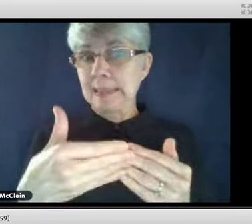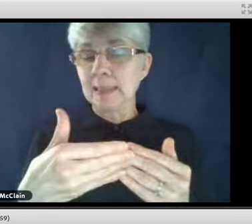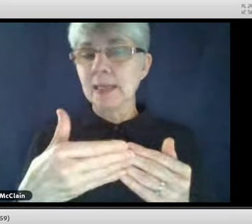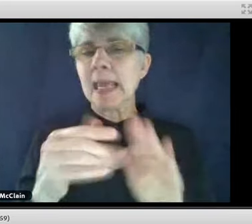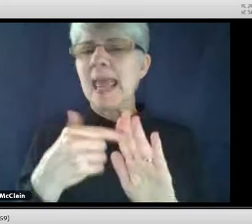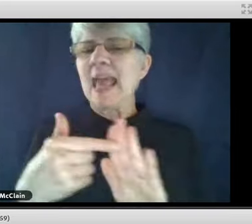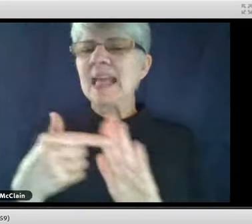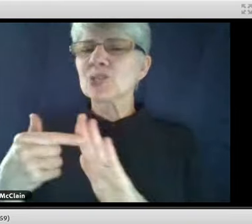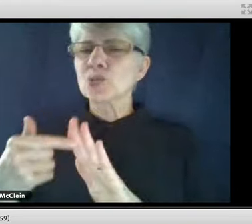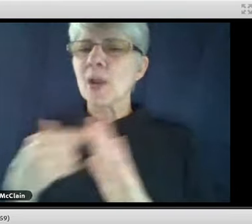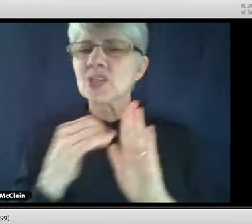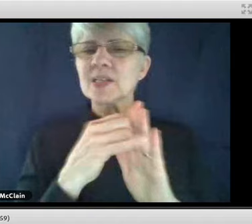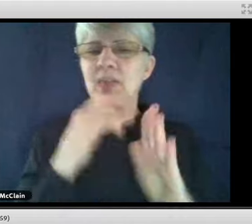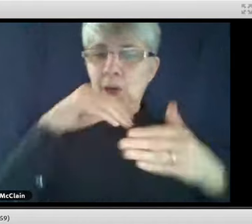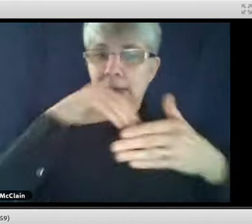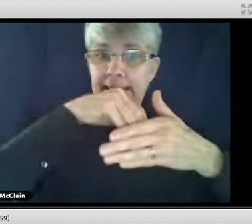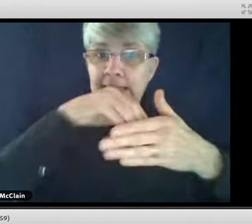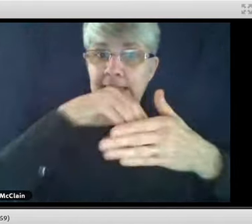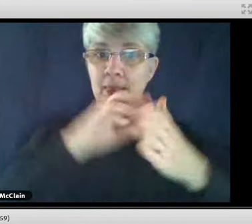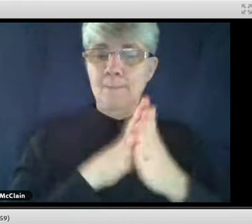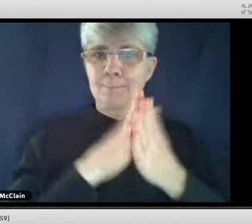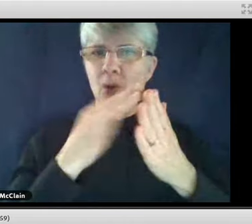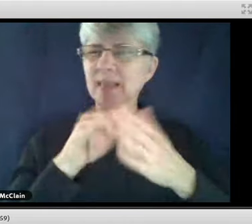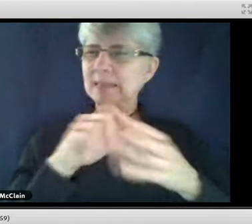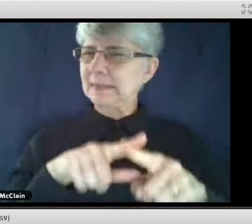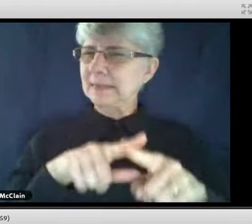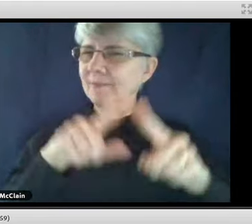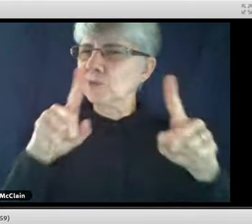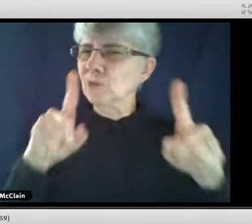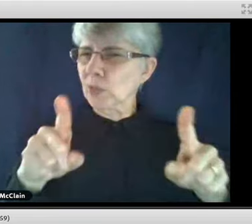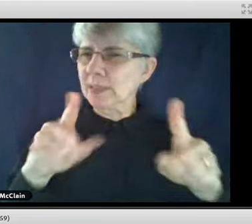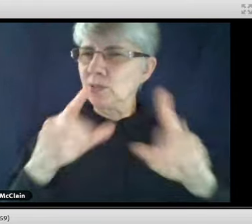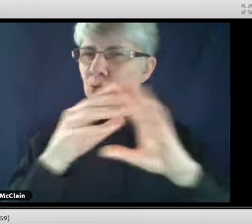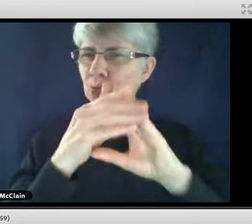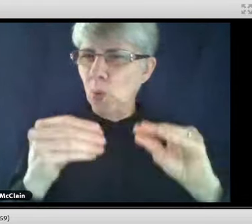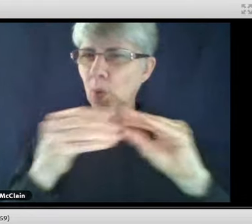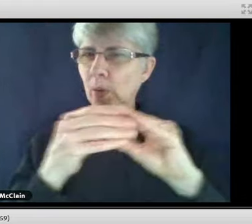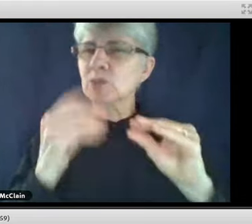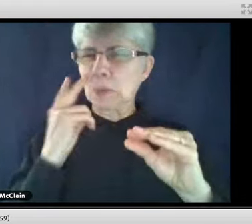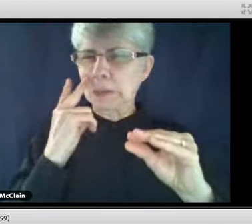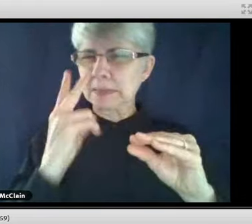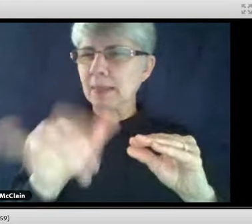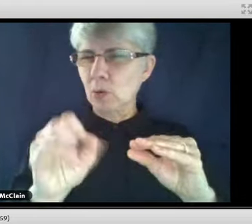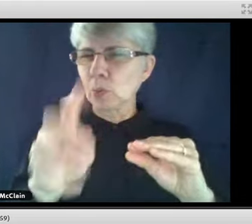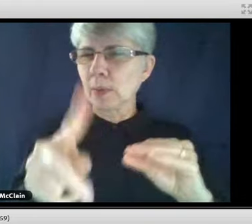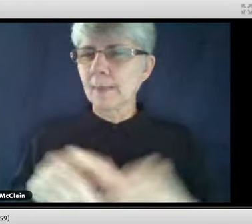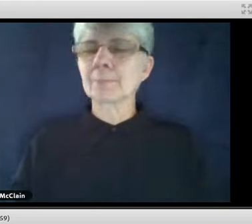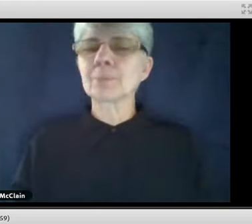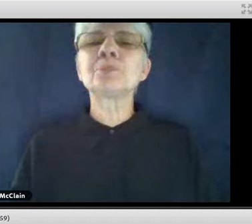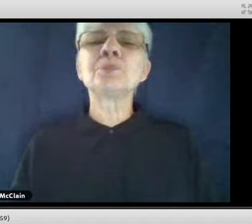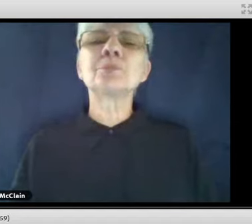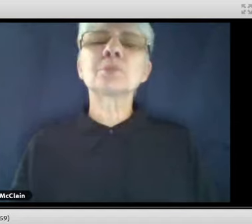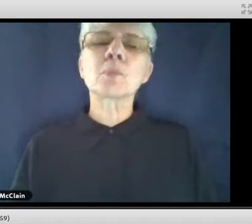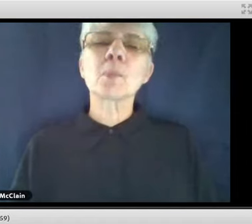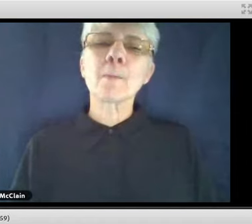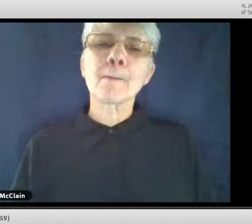illustrations though that are inside the book, that's a different story, as we'll see. Okay.